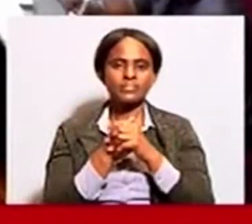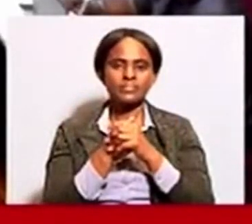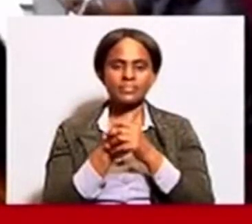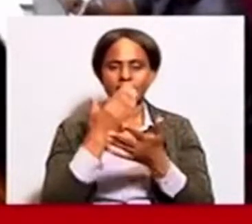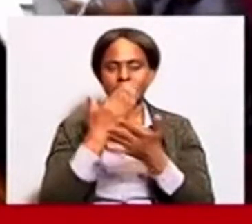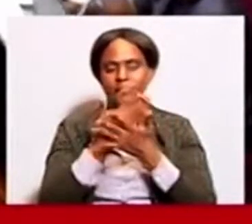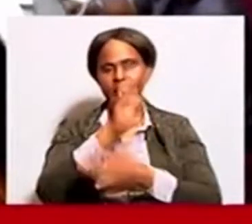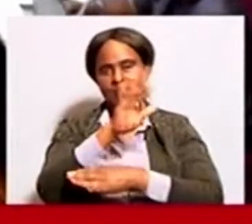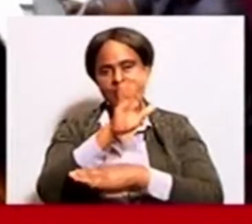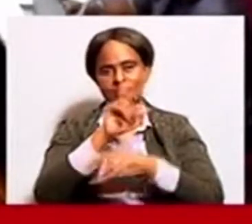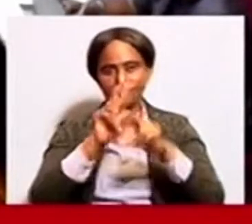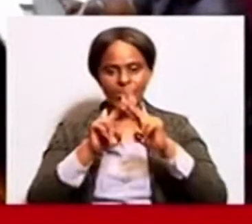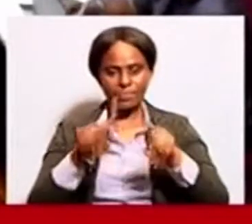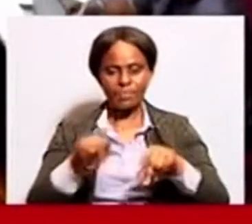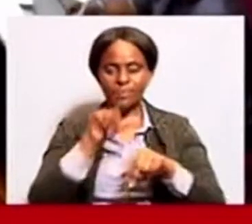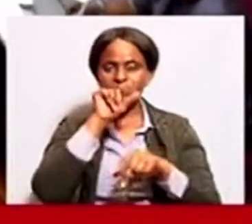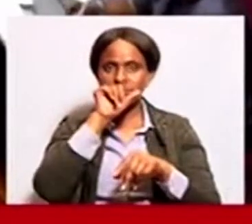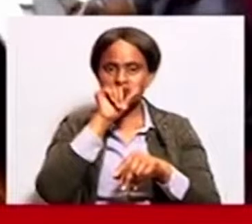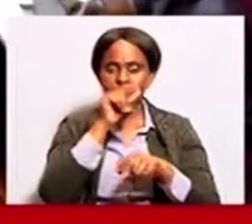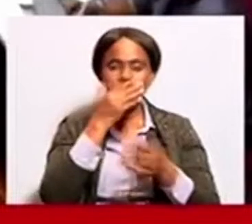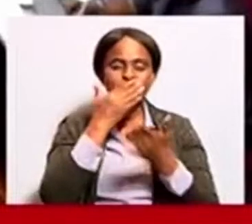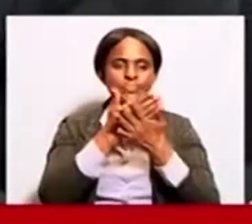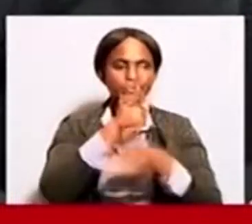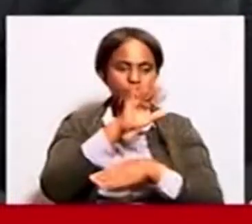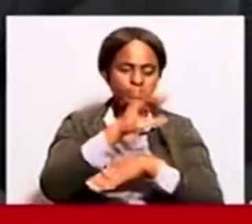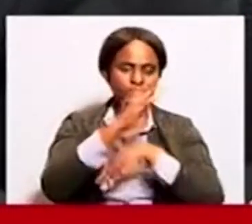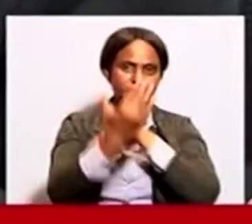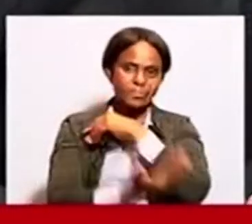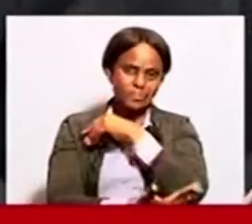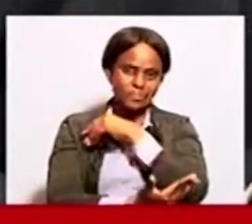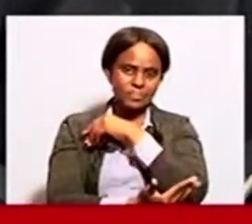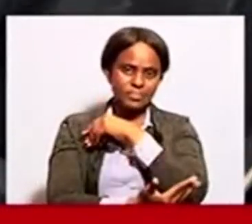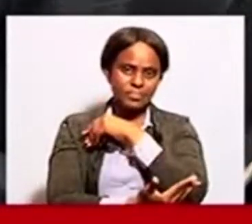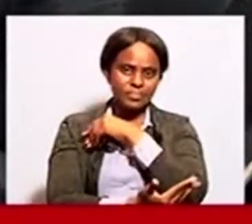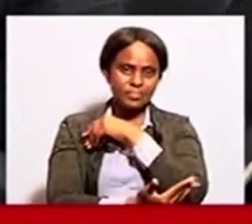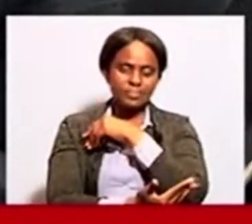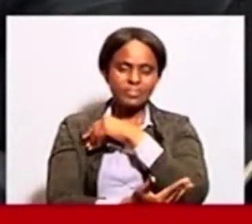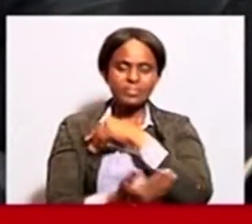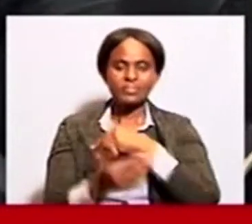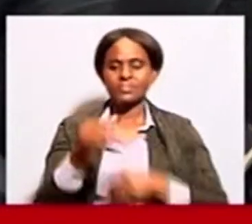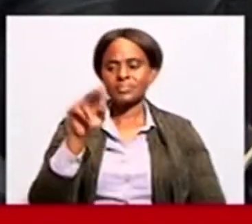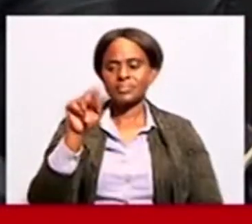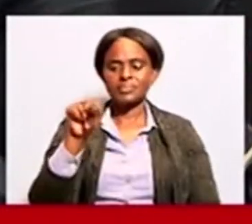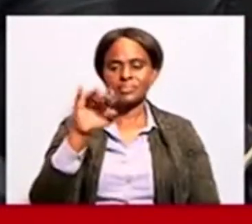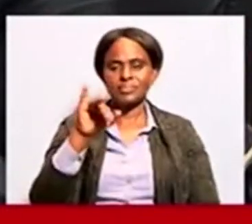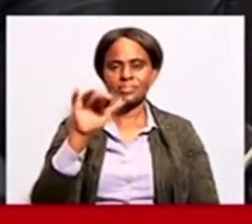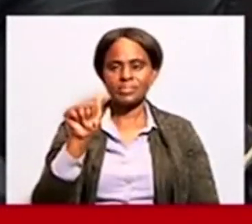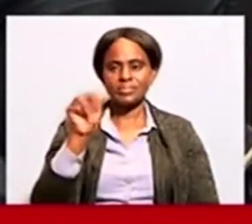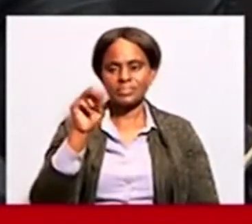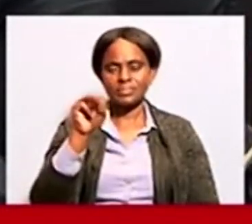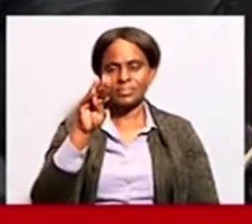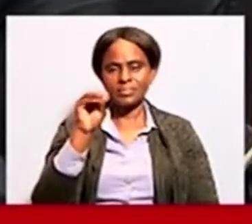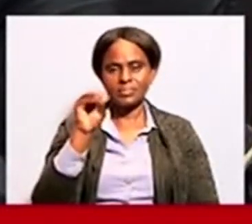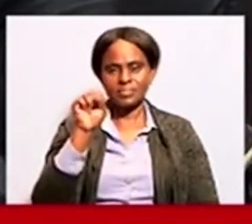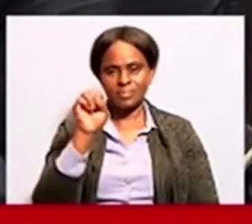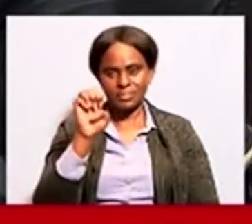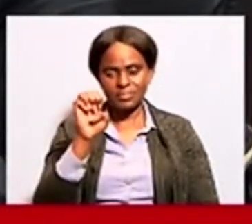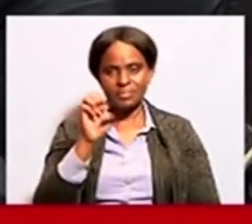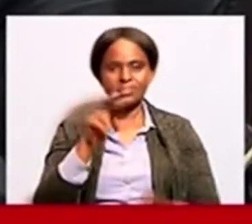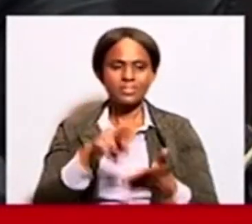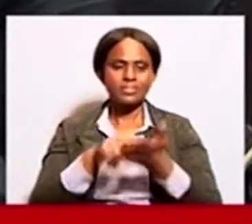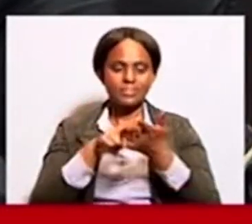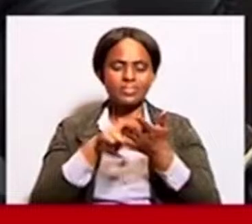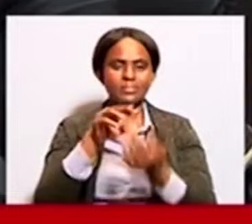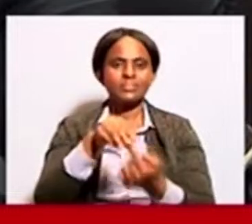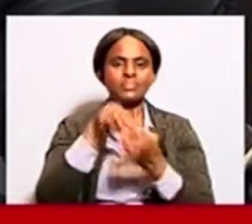Good afternoon, Chair. Livingstone, good afternoon and welcome. Mishek Mtetwa Nyambose, representing